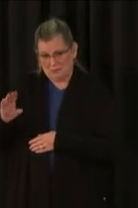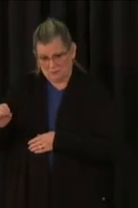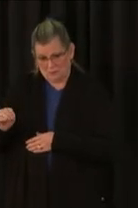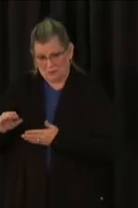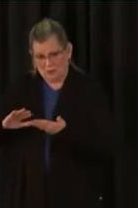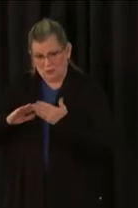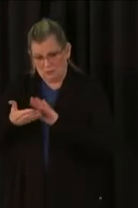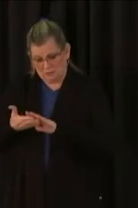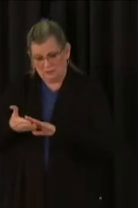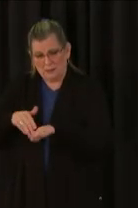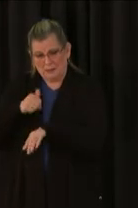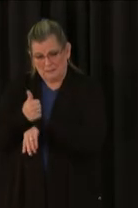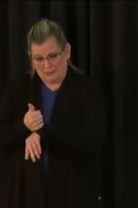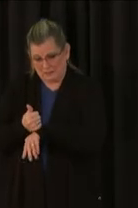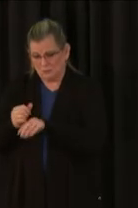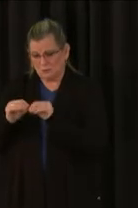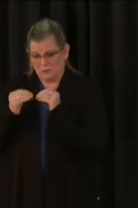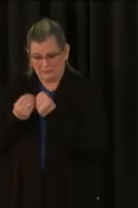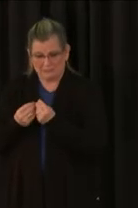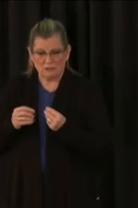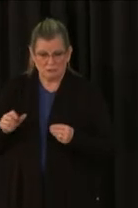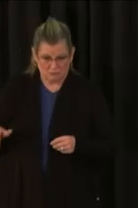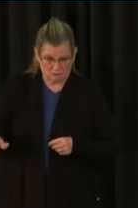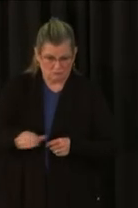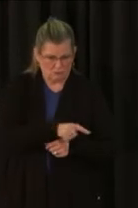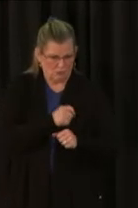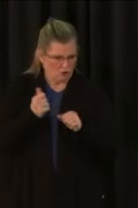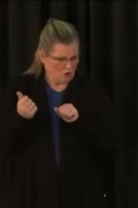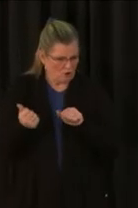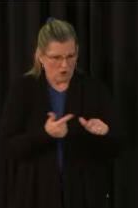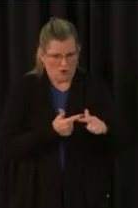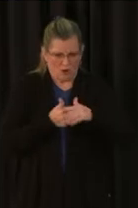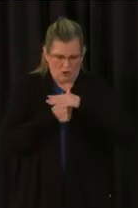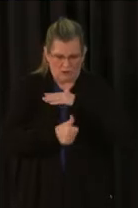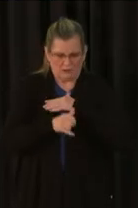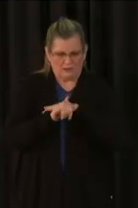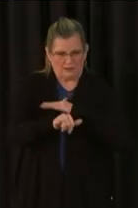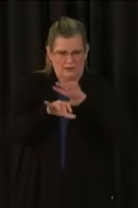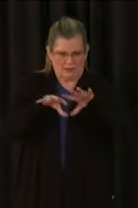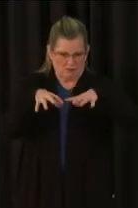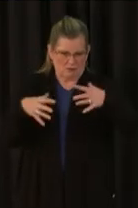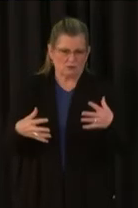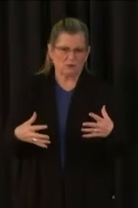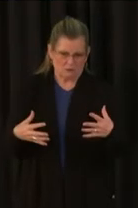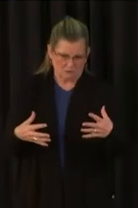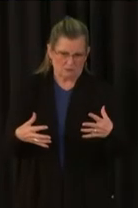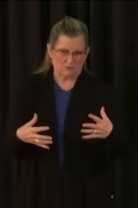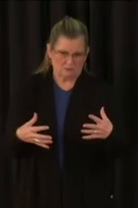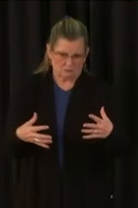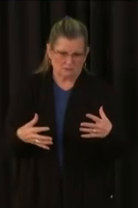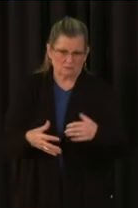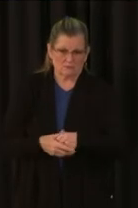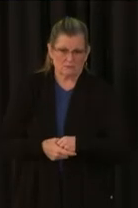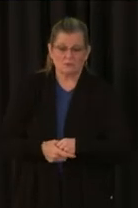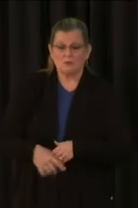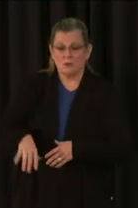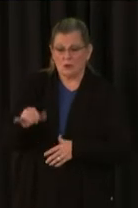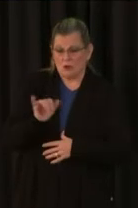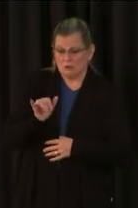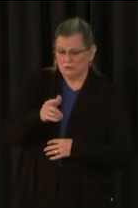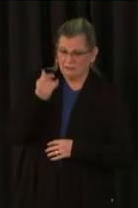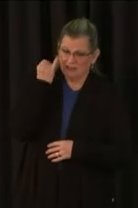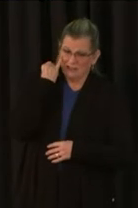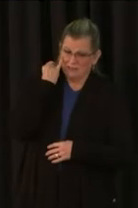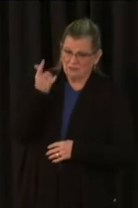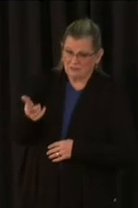organizations that work with DHCD, all of those agencies, those organizations are available across the city. Also, if you need